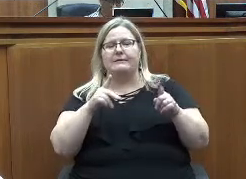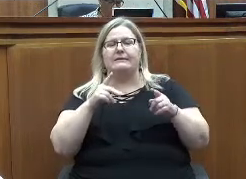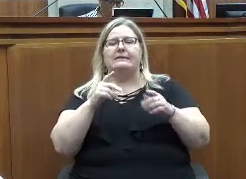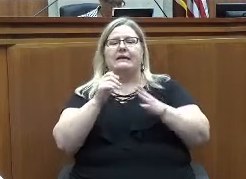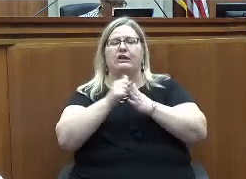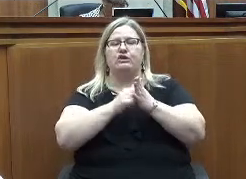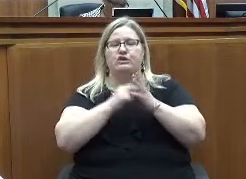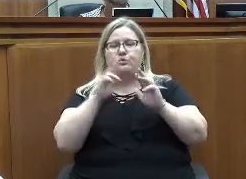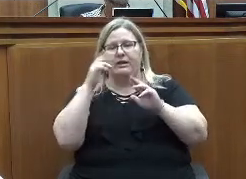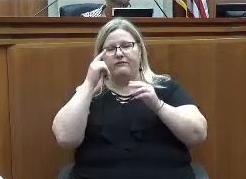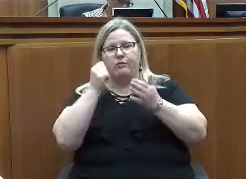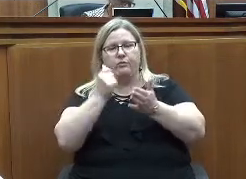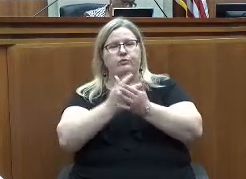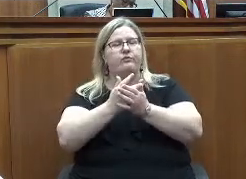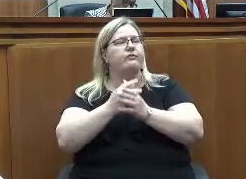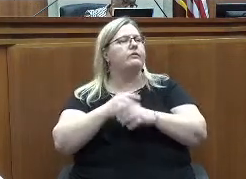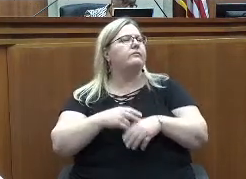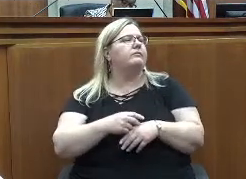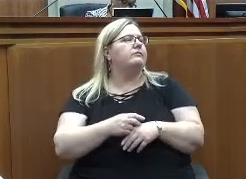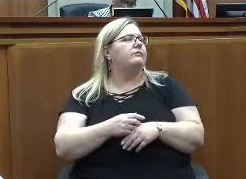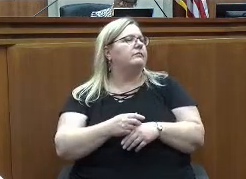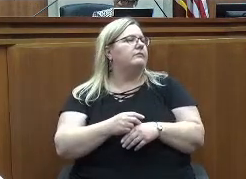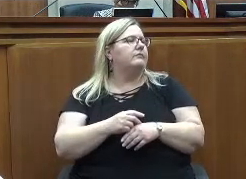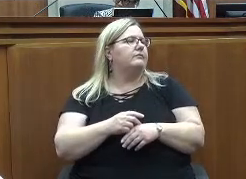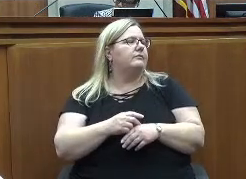approval. Right, can I get a motion, please?